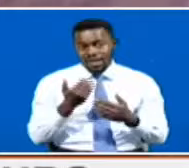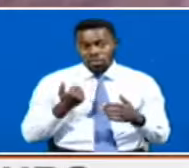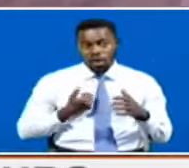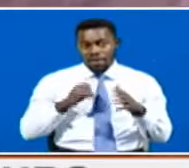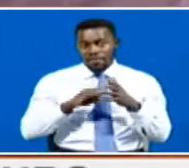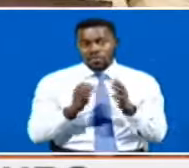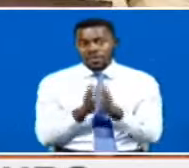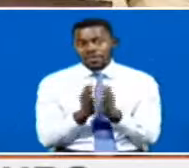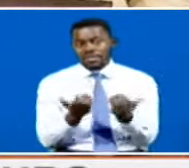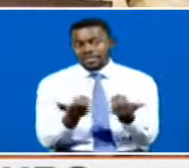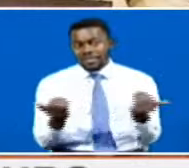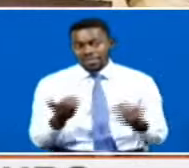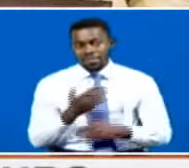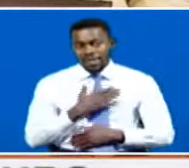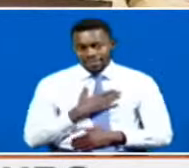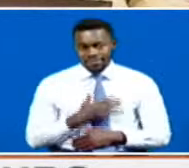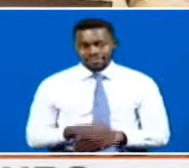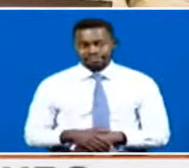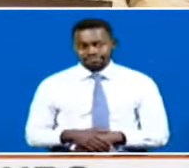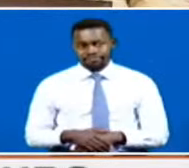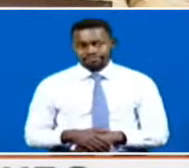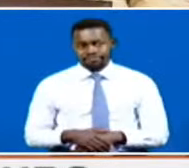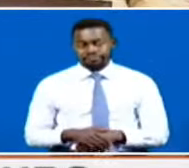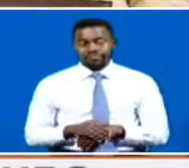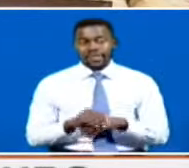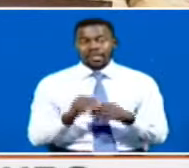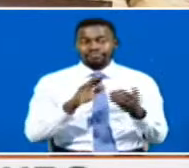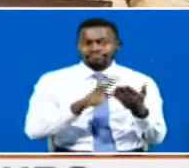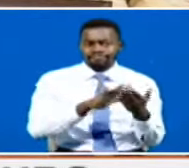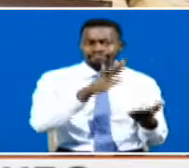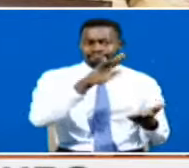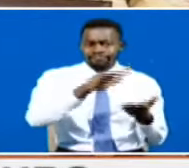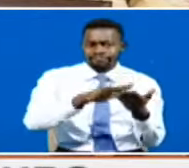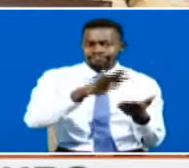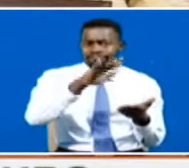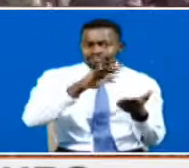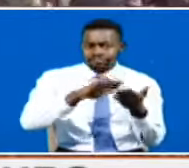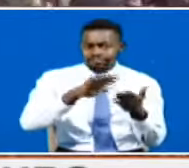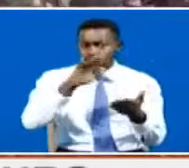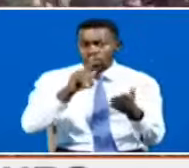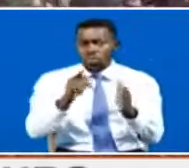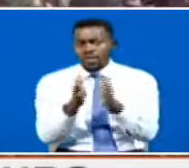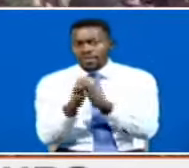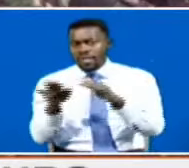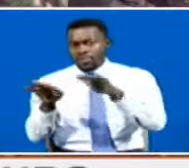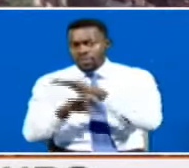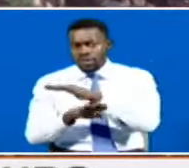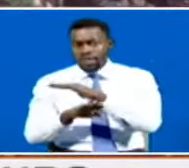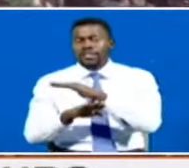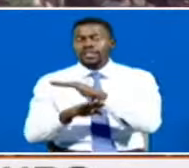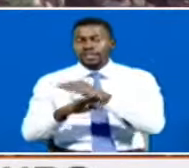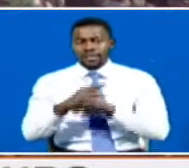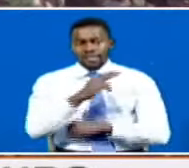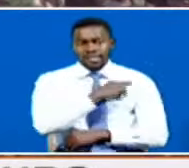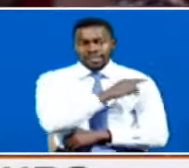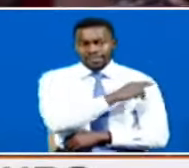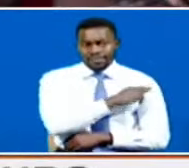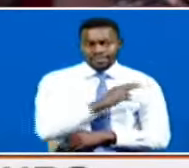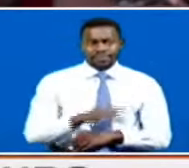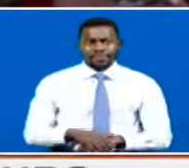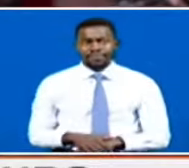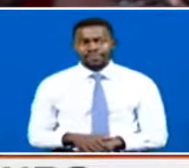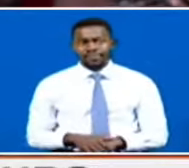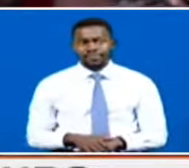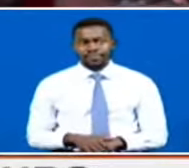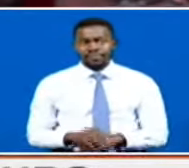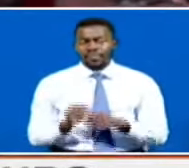other children. He was showered with praise by the Deputy Chief of the Army, Charles Kaharere. He was